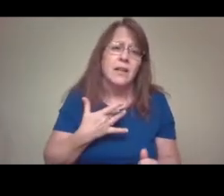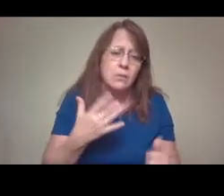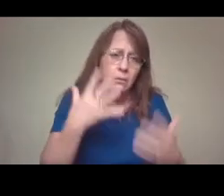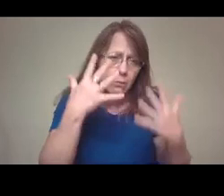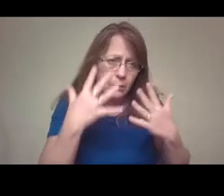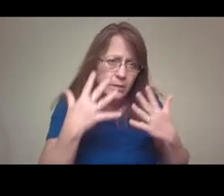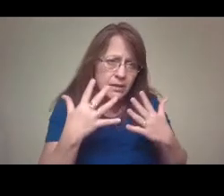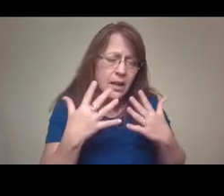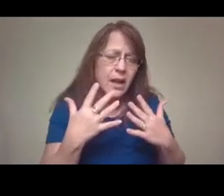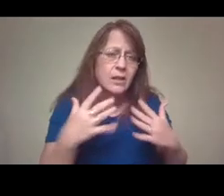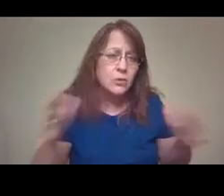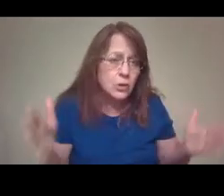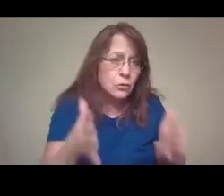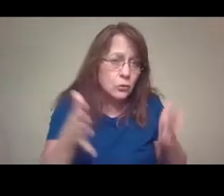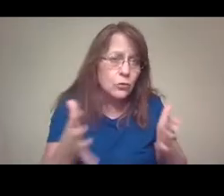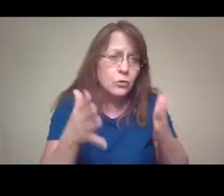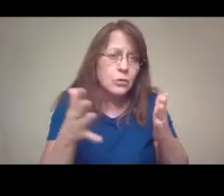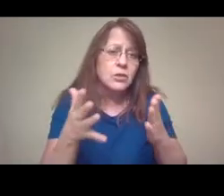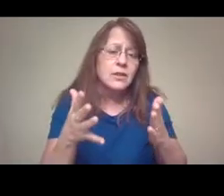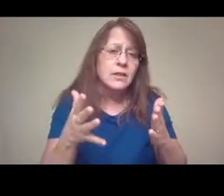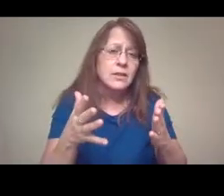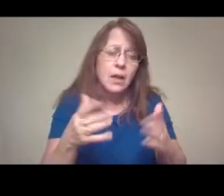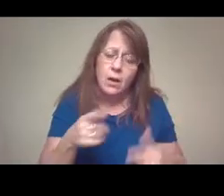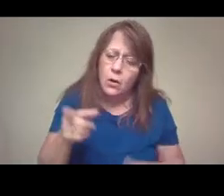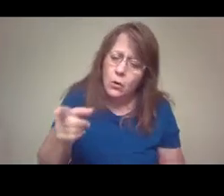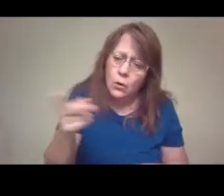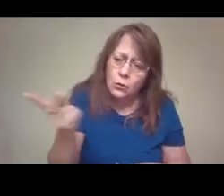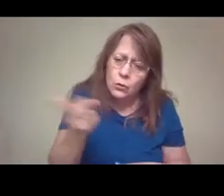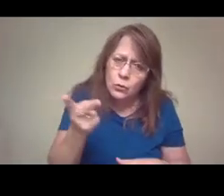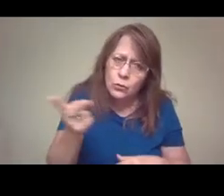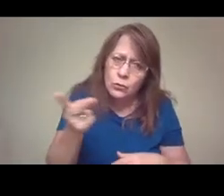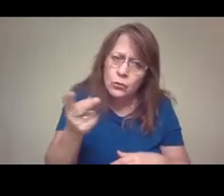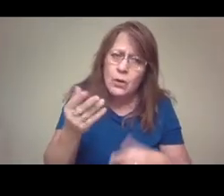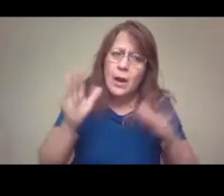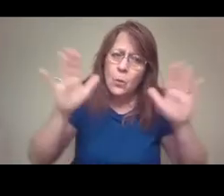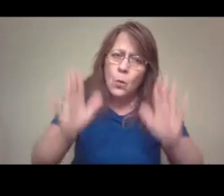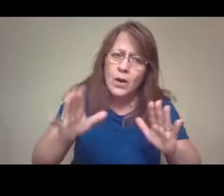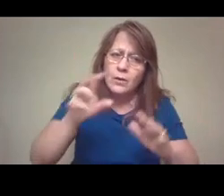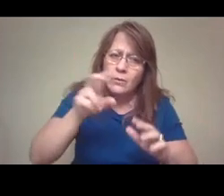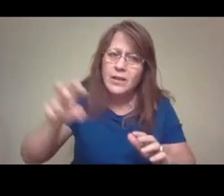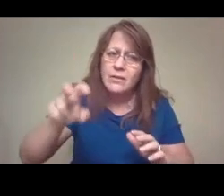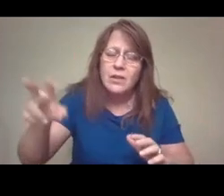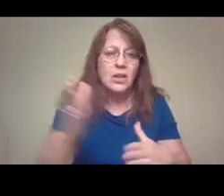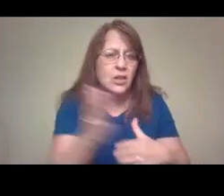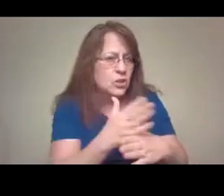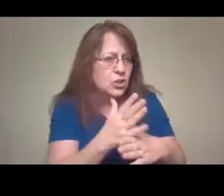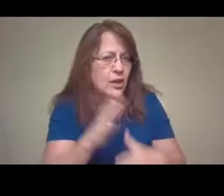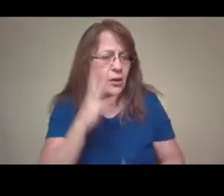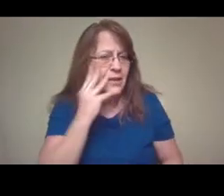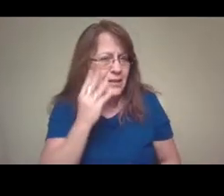sad. She encourages him to go deeper. I bet you and Riley really had great adventures, and allowed him to share his